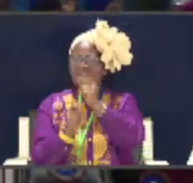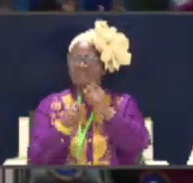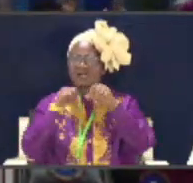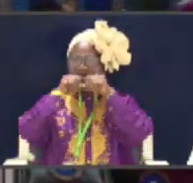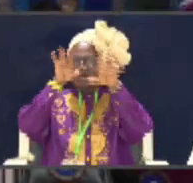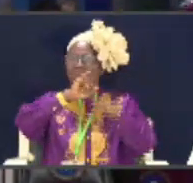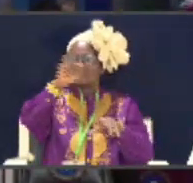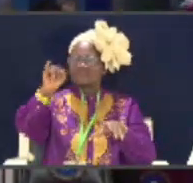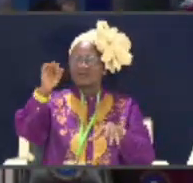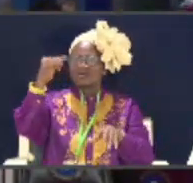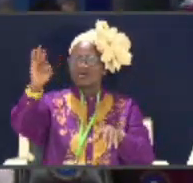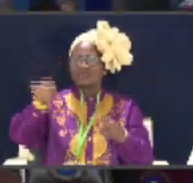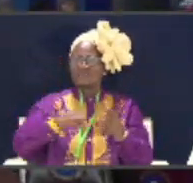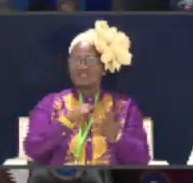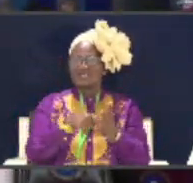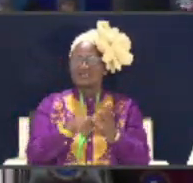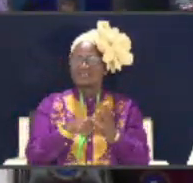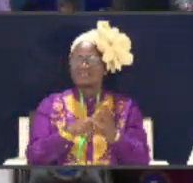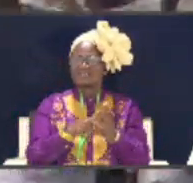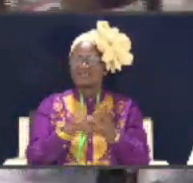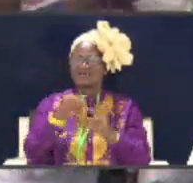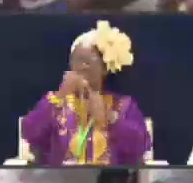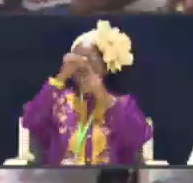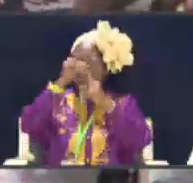this special Holy Ghost service will be given unto you.